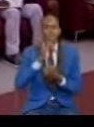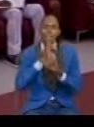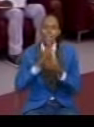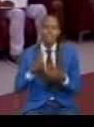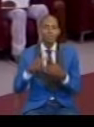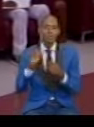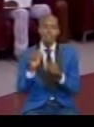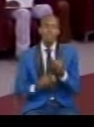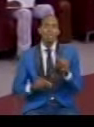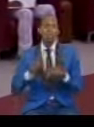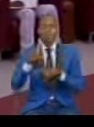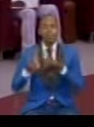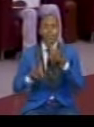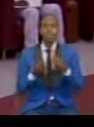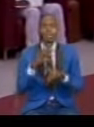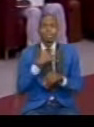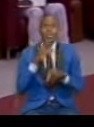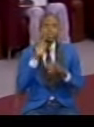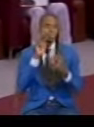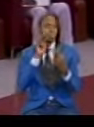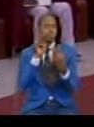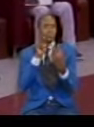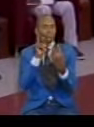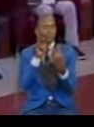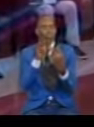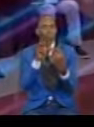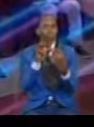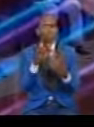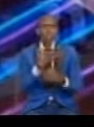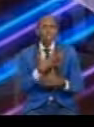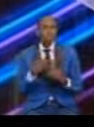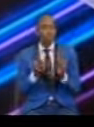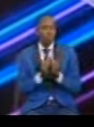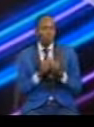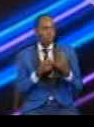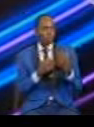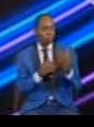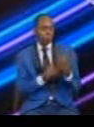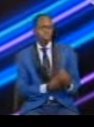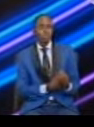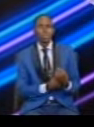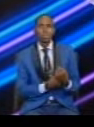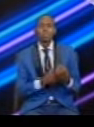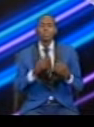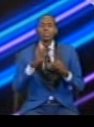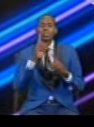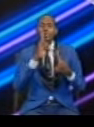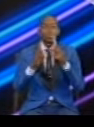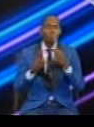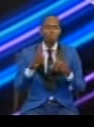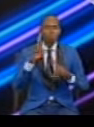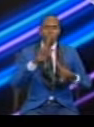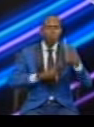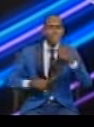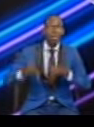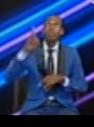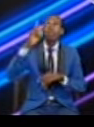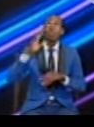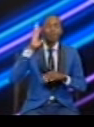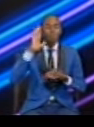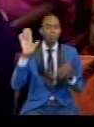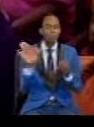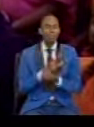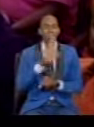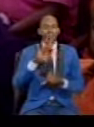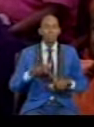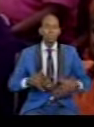every question. And then you look at them and confidently open your mouth wide, and Almighty God will fill